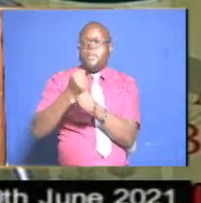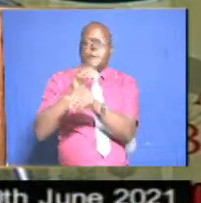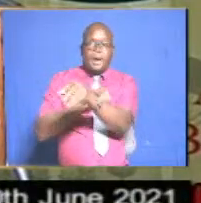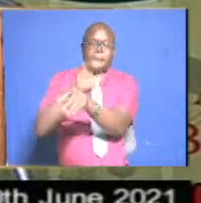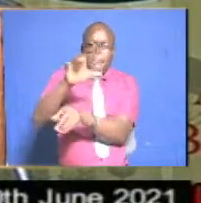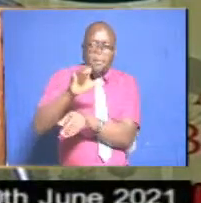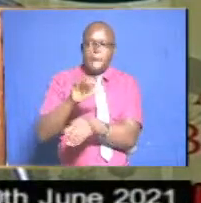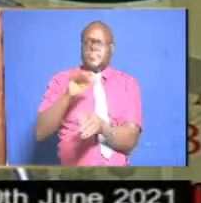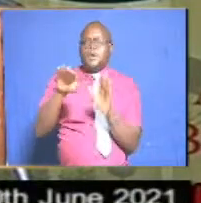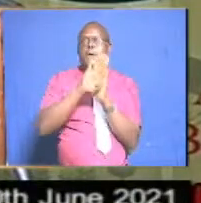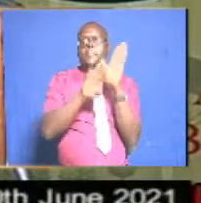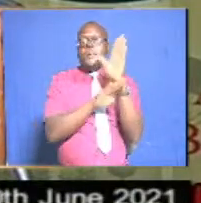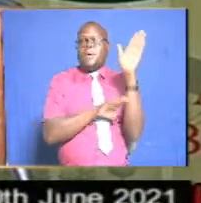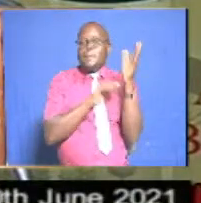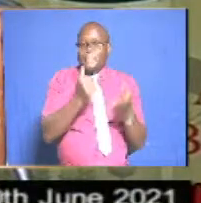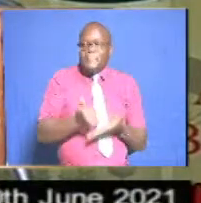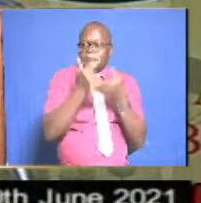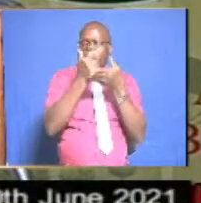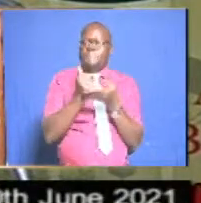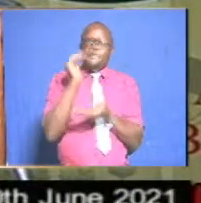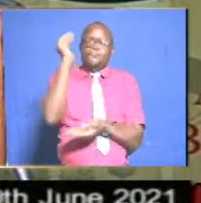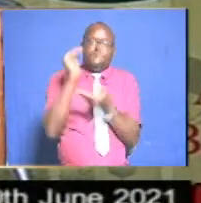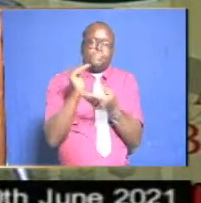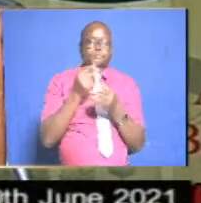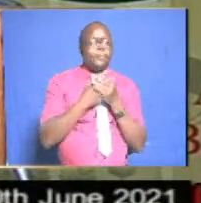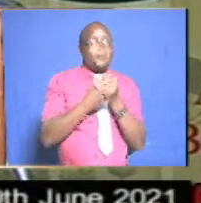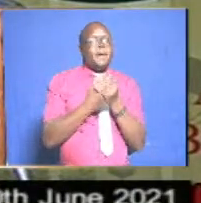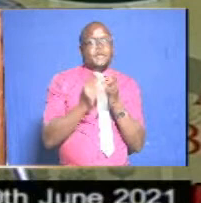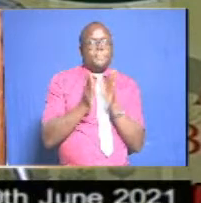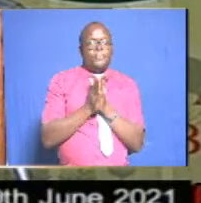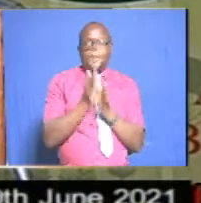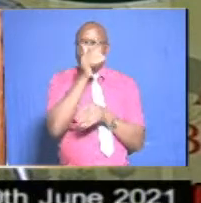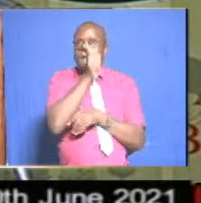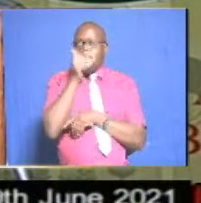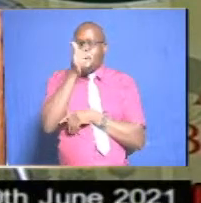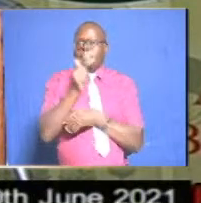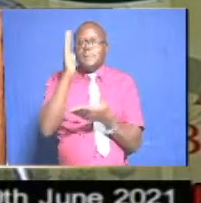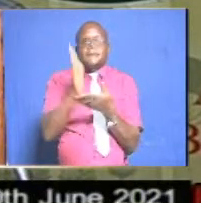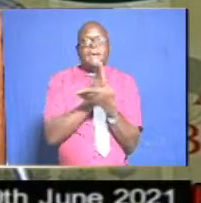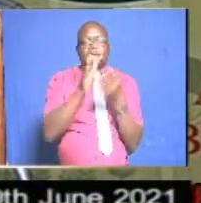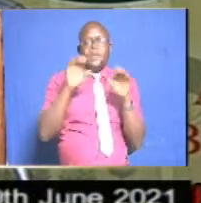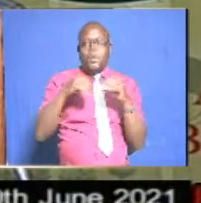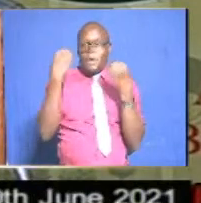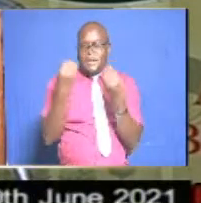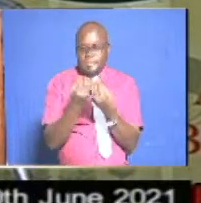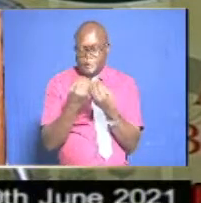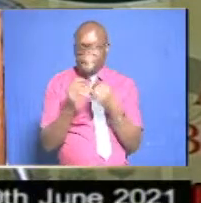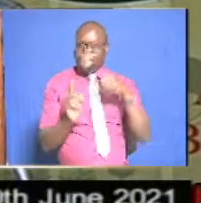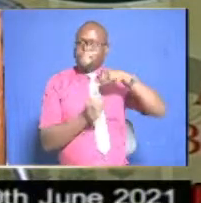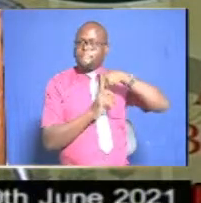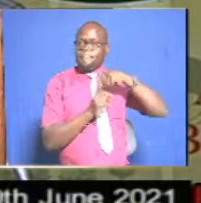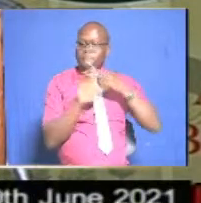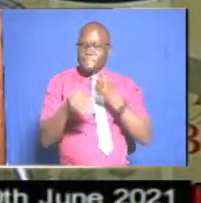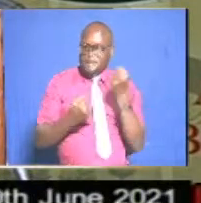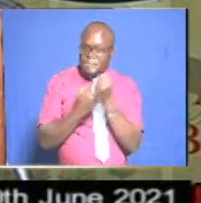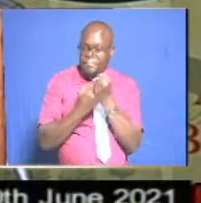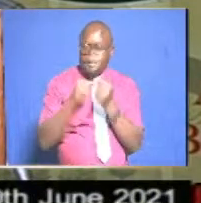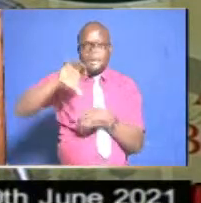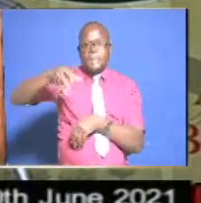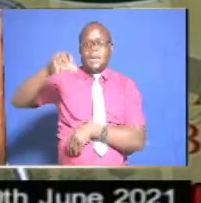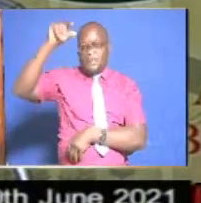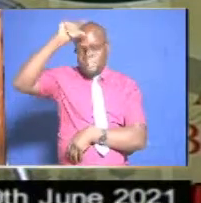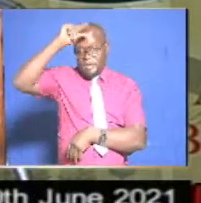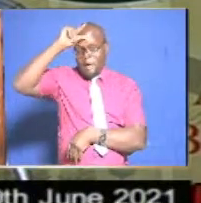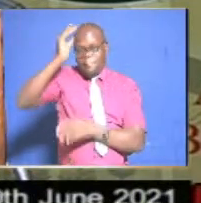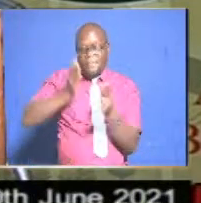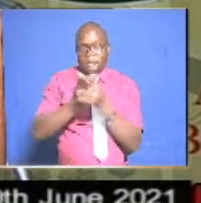empowerment programs that leverages on partnerships with the private sector organization. Sixth, support county government